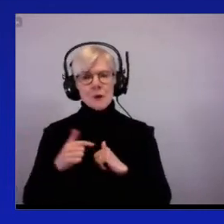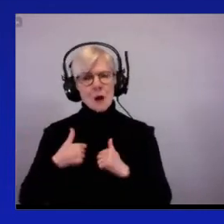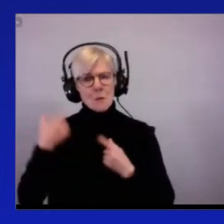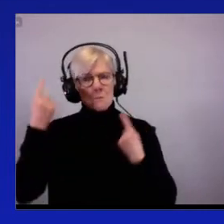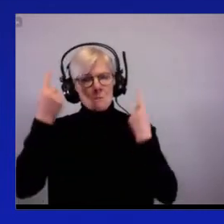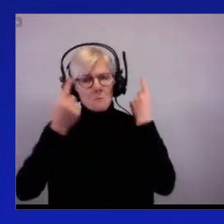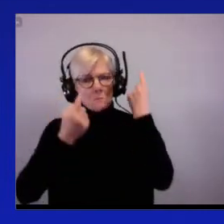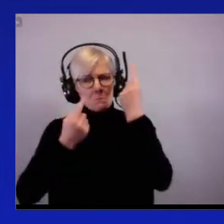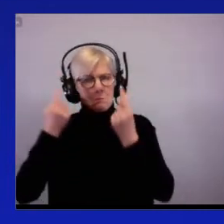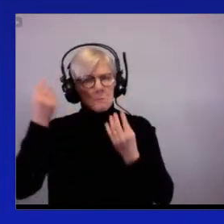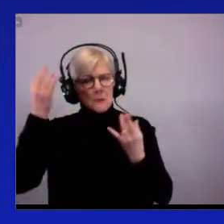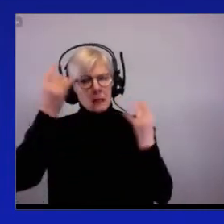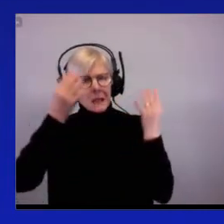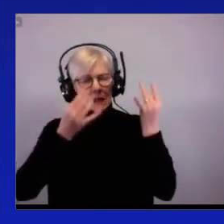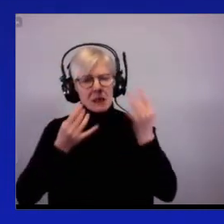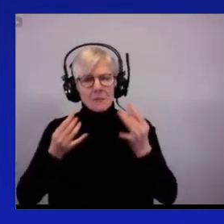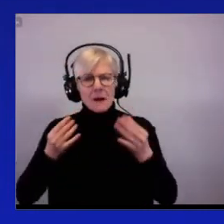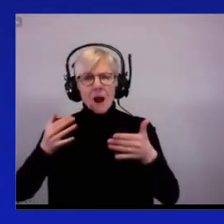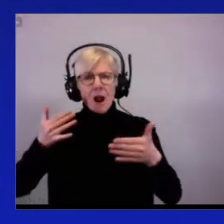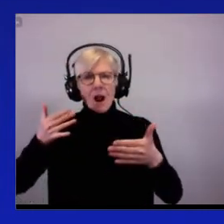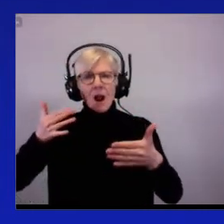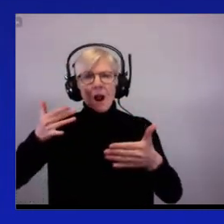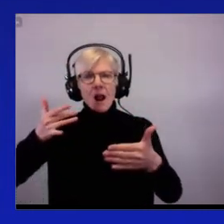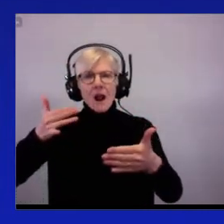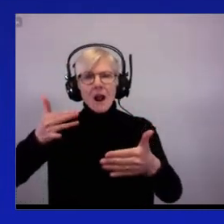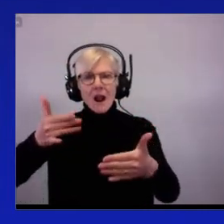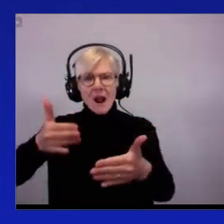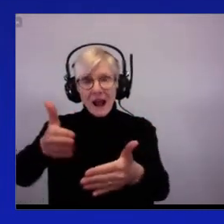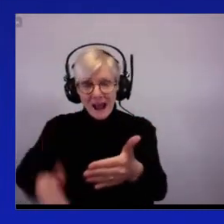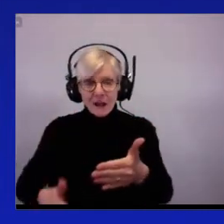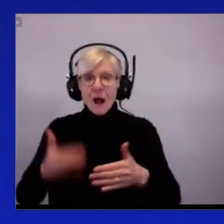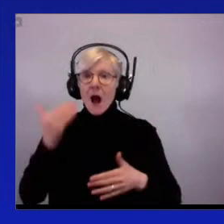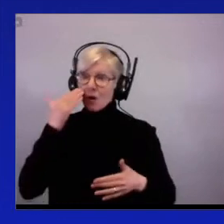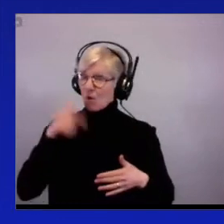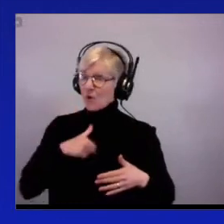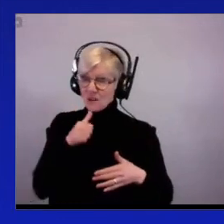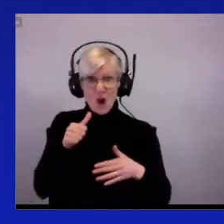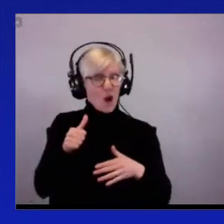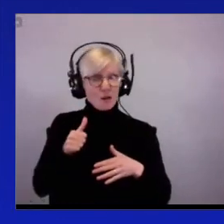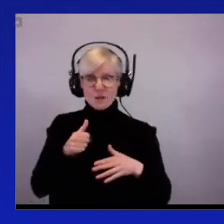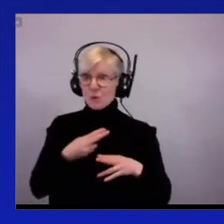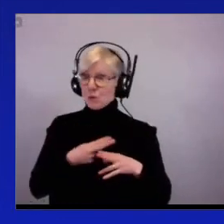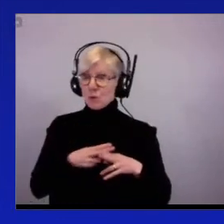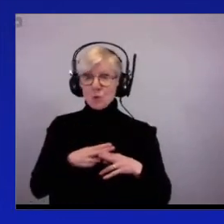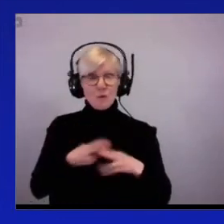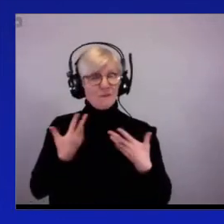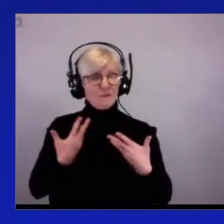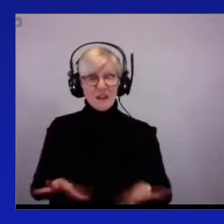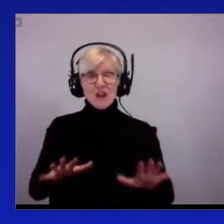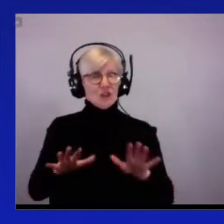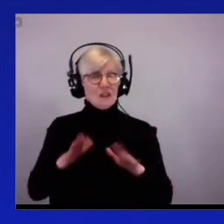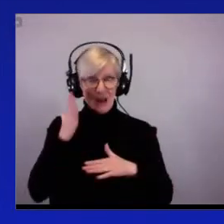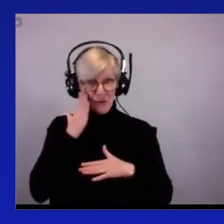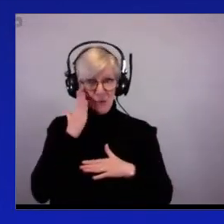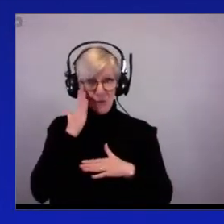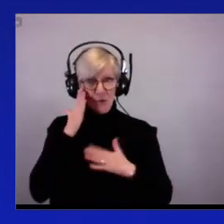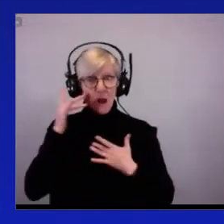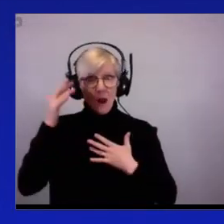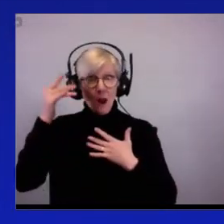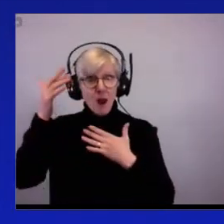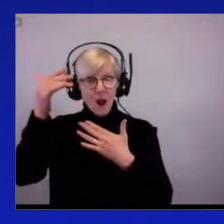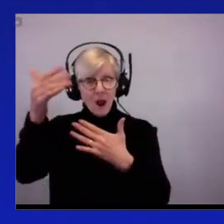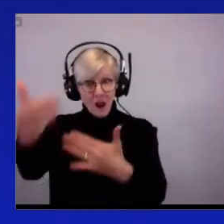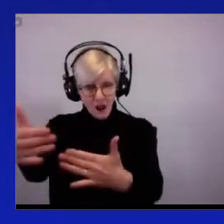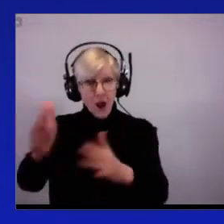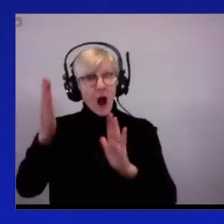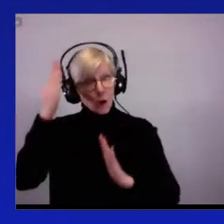about the end. I know this is a marathon. It's definitely not a 100-yard dash. But I think